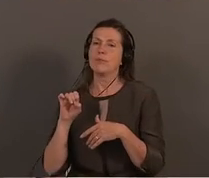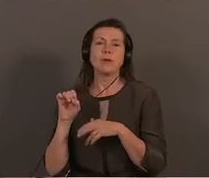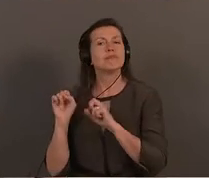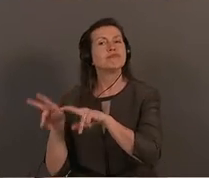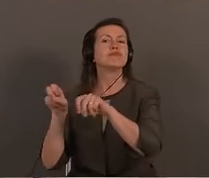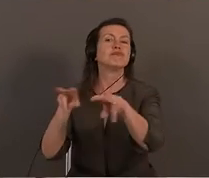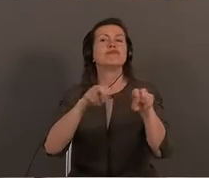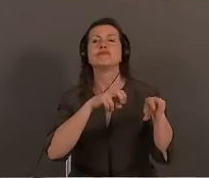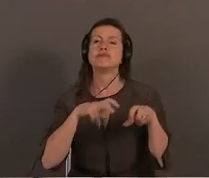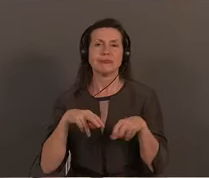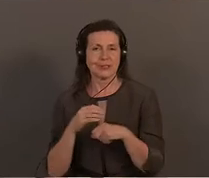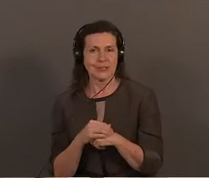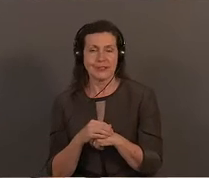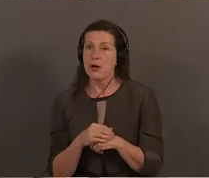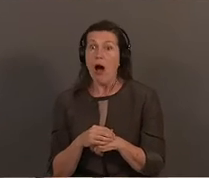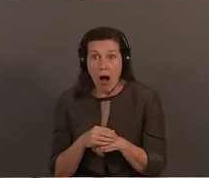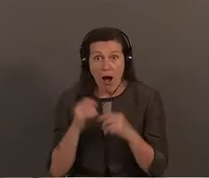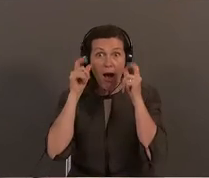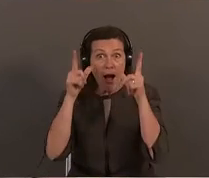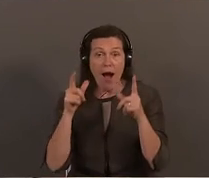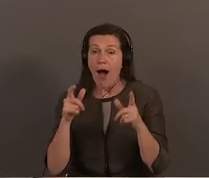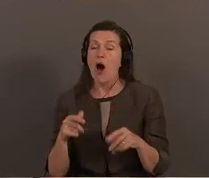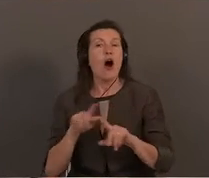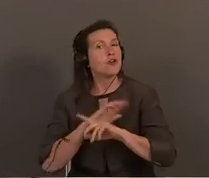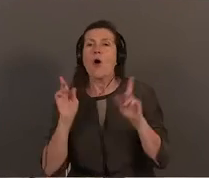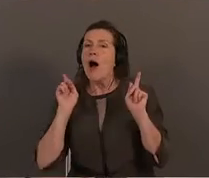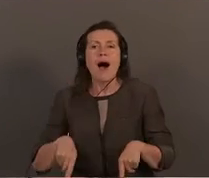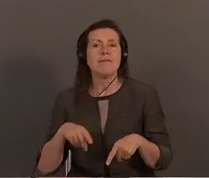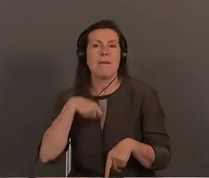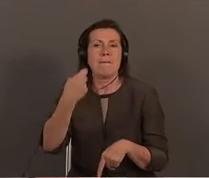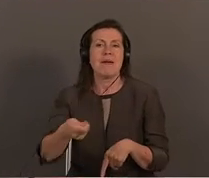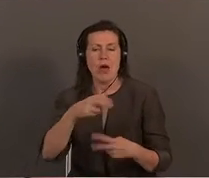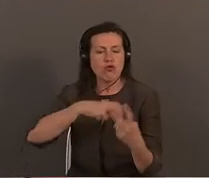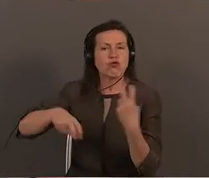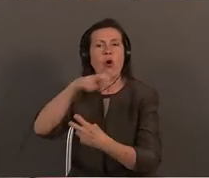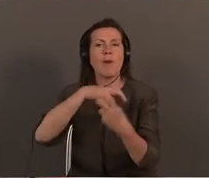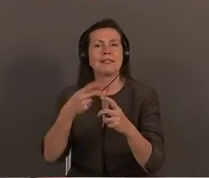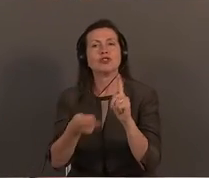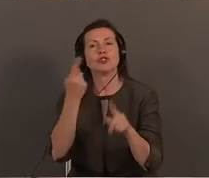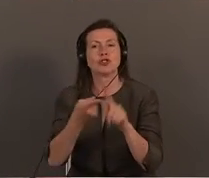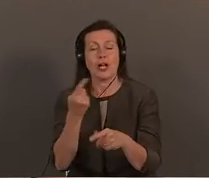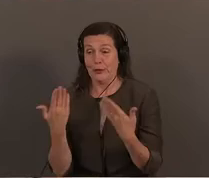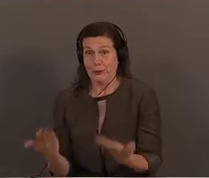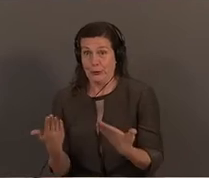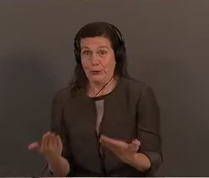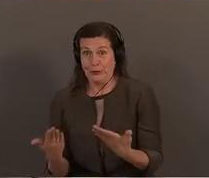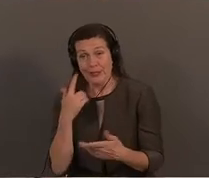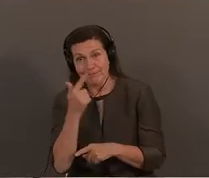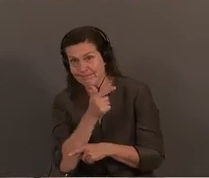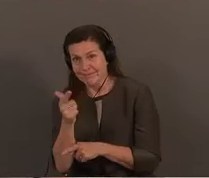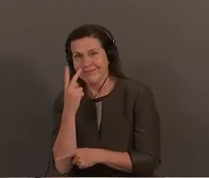discovering that they don't have to pay any more roaming charges. That was shot by our crews today in Malta.